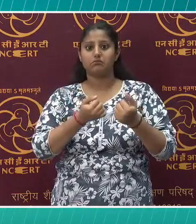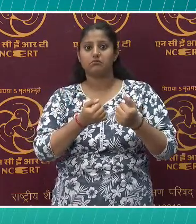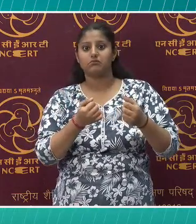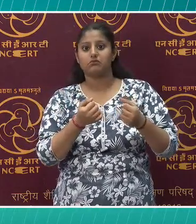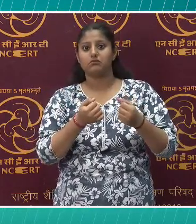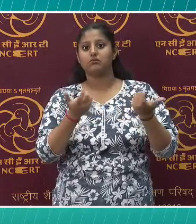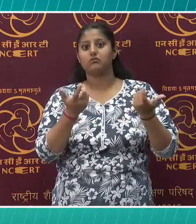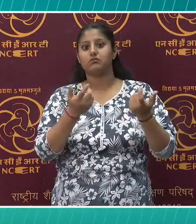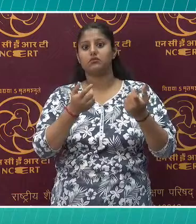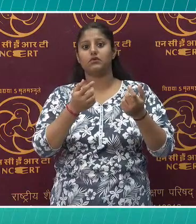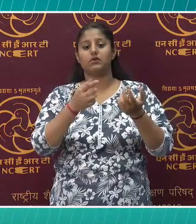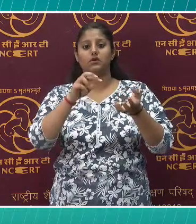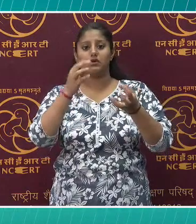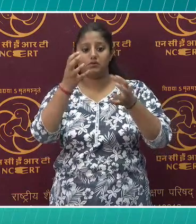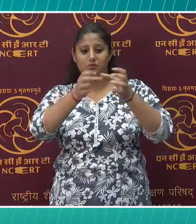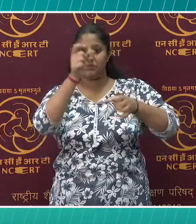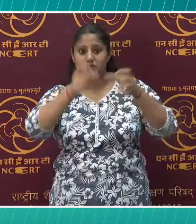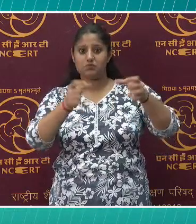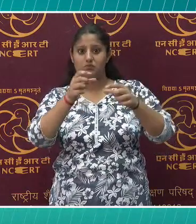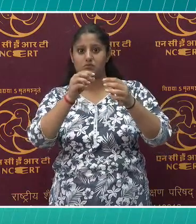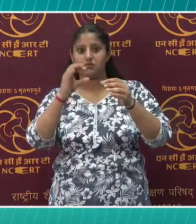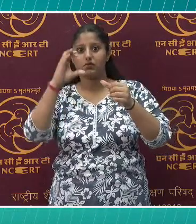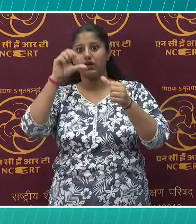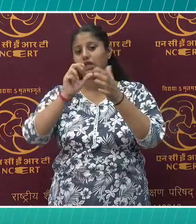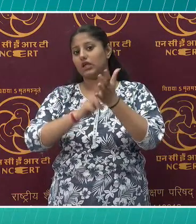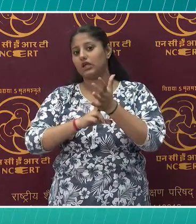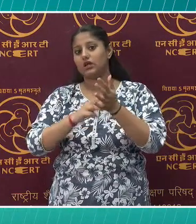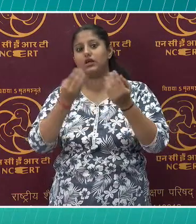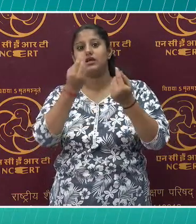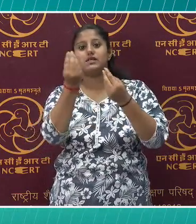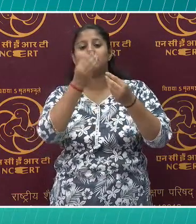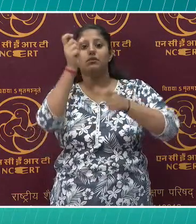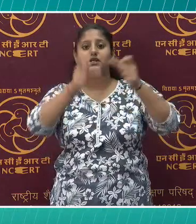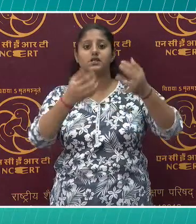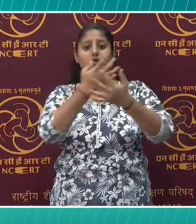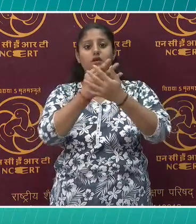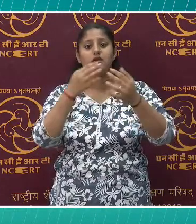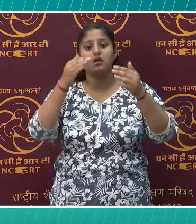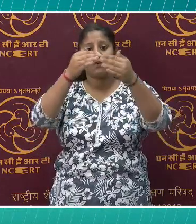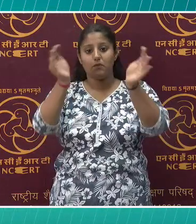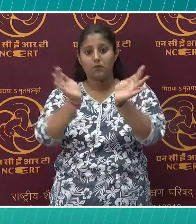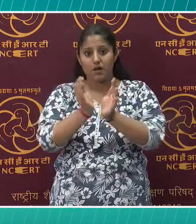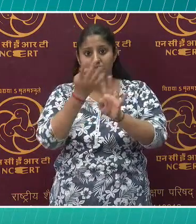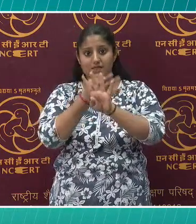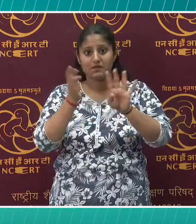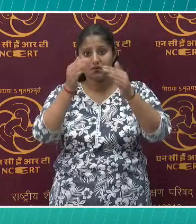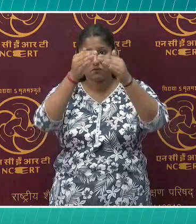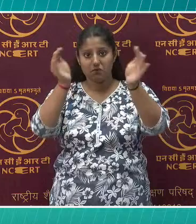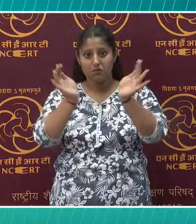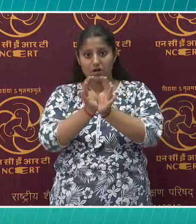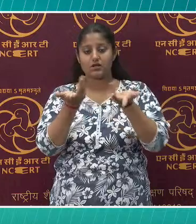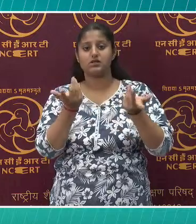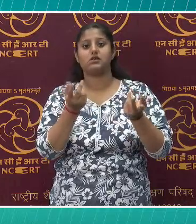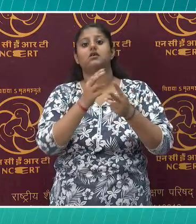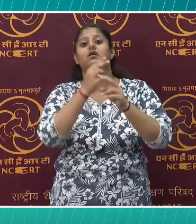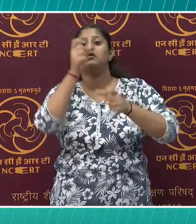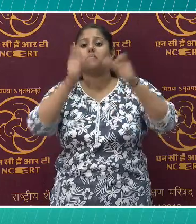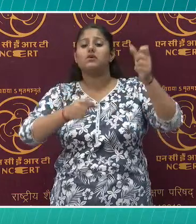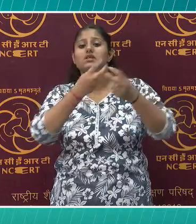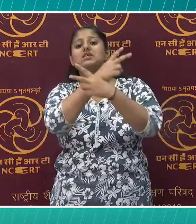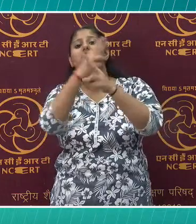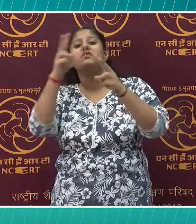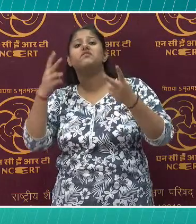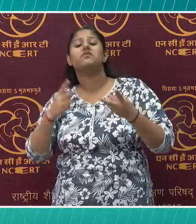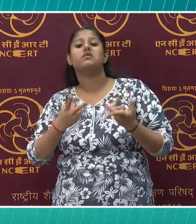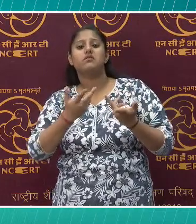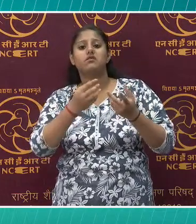you will see people making baskets. You will see people making so many things out of